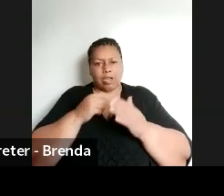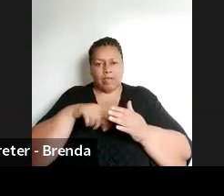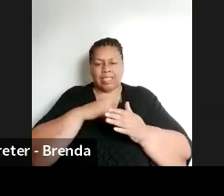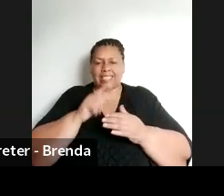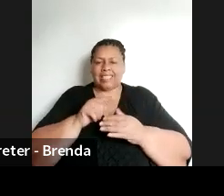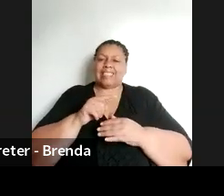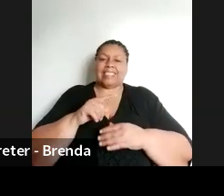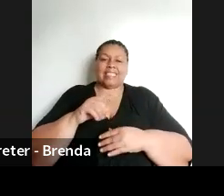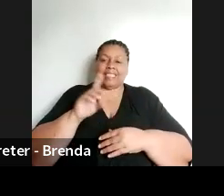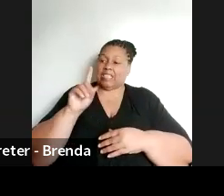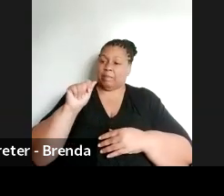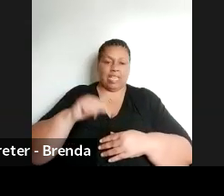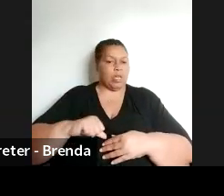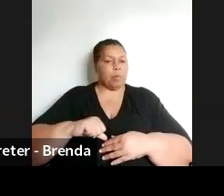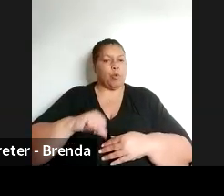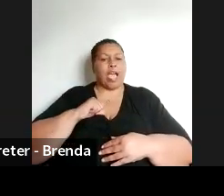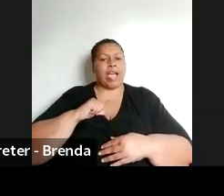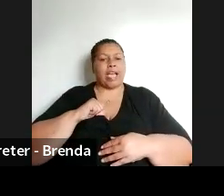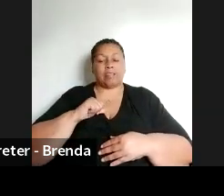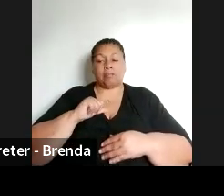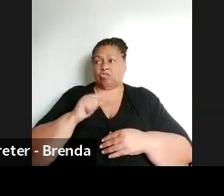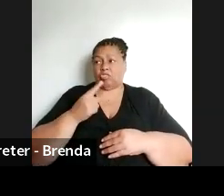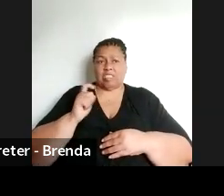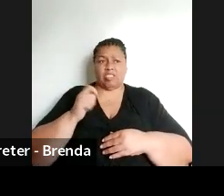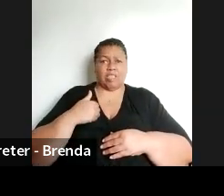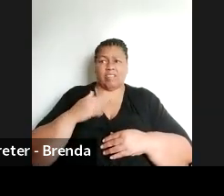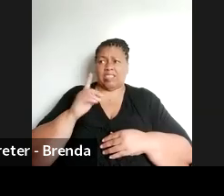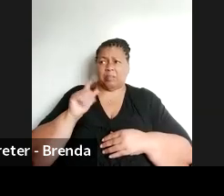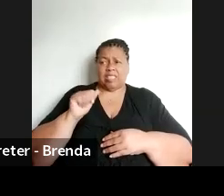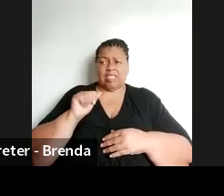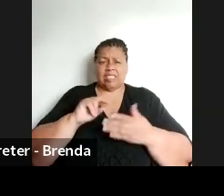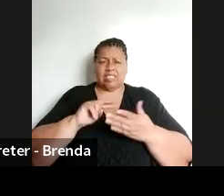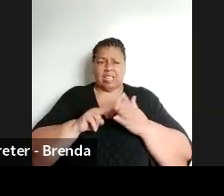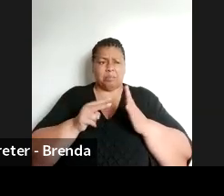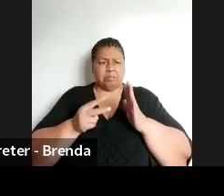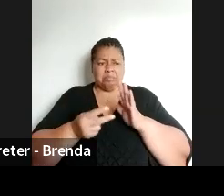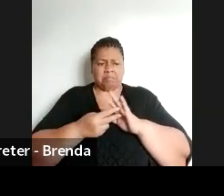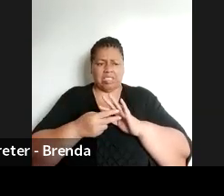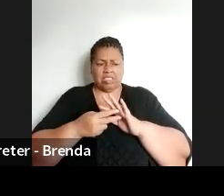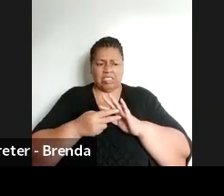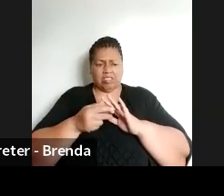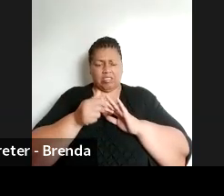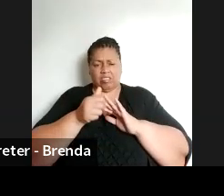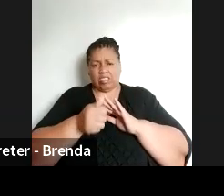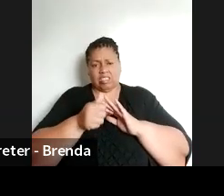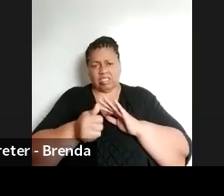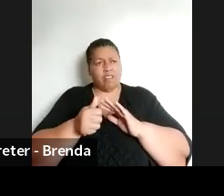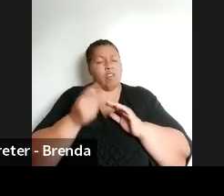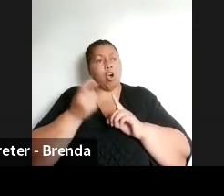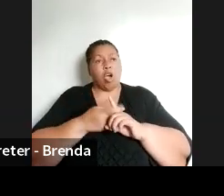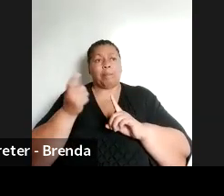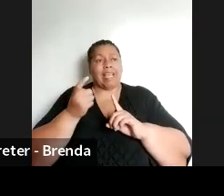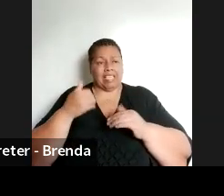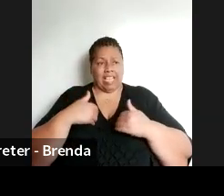pride, because just because you have disability does not make you have that disability pride